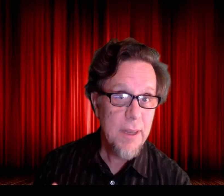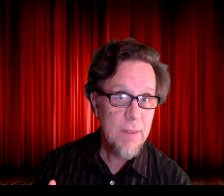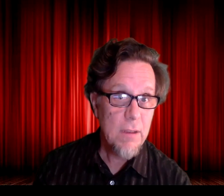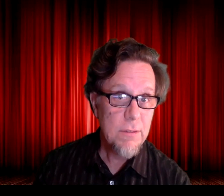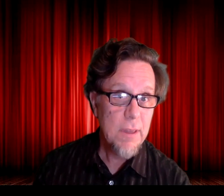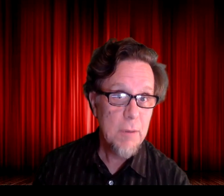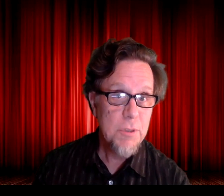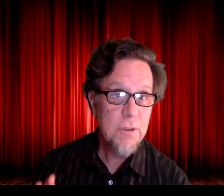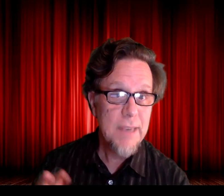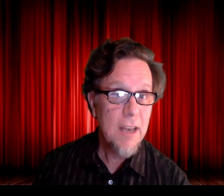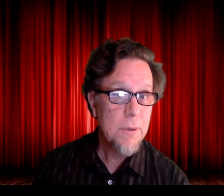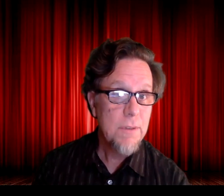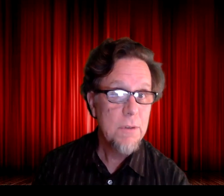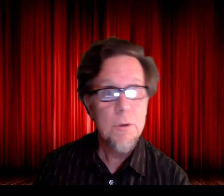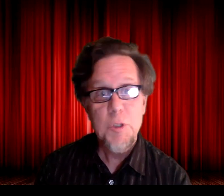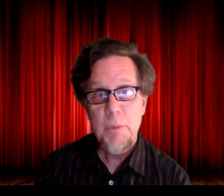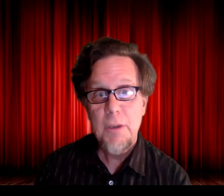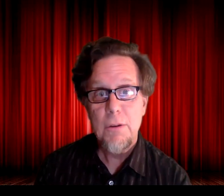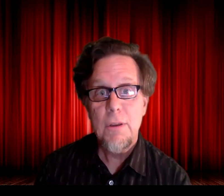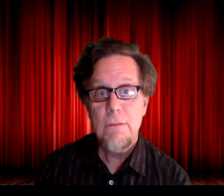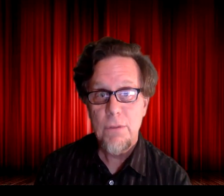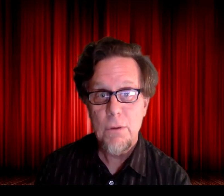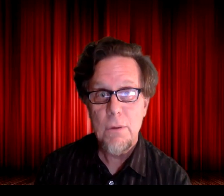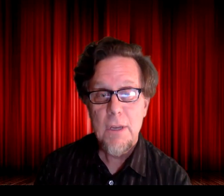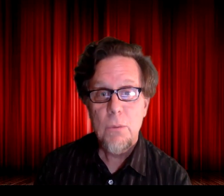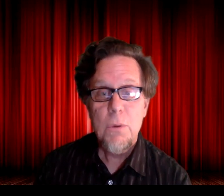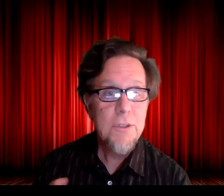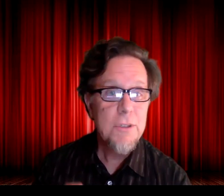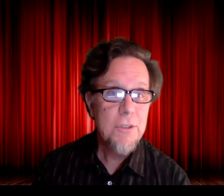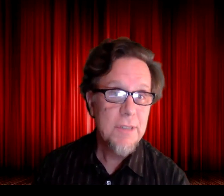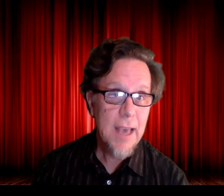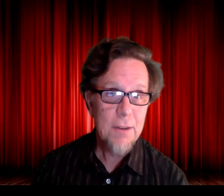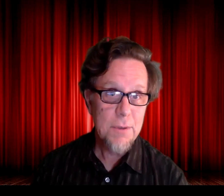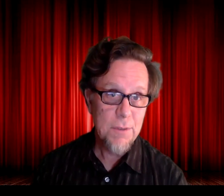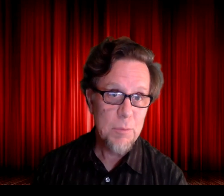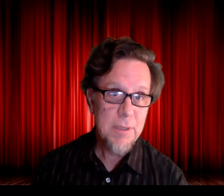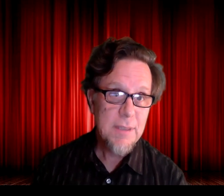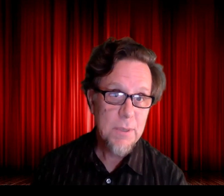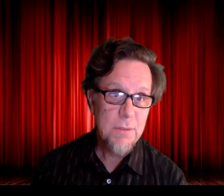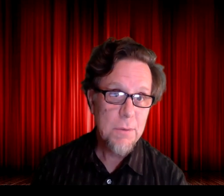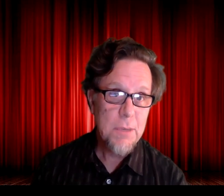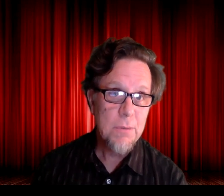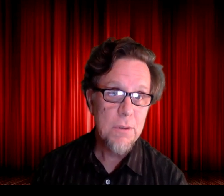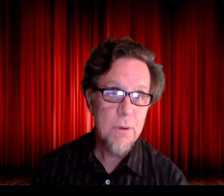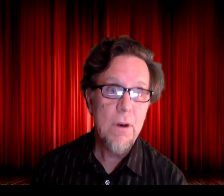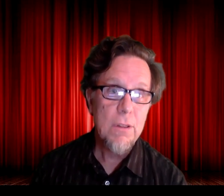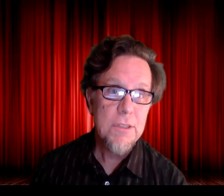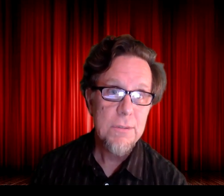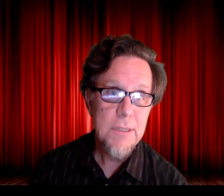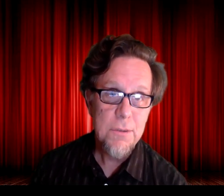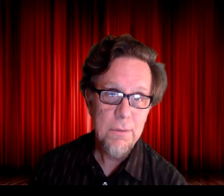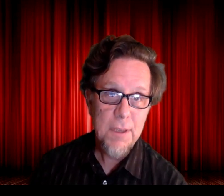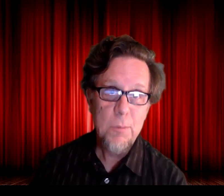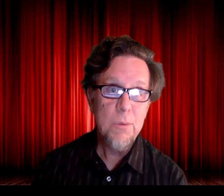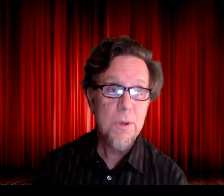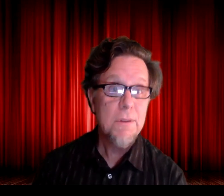you might have the option of gallery view or speaker view. We want you to choose gallery view, please. That will give you an equal view of all the